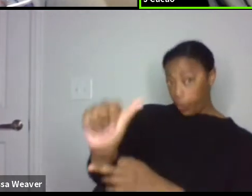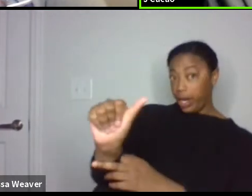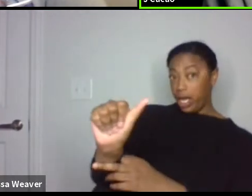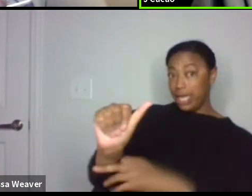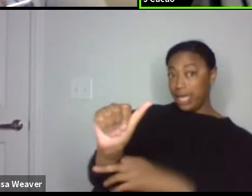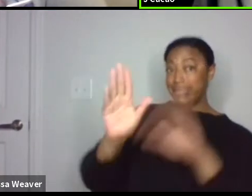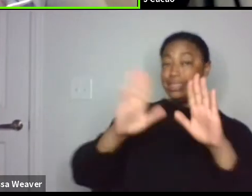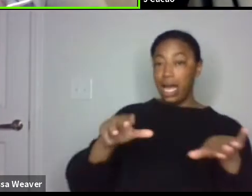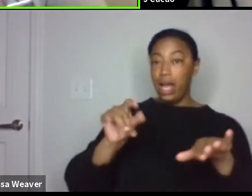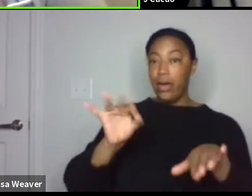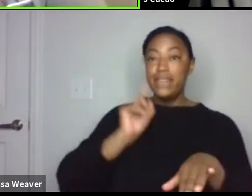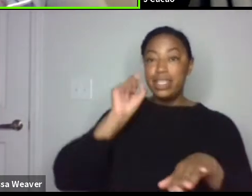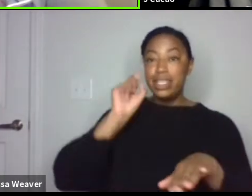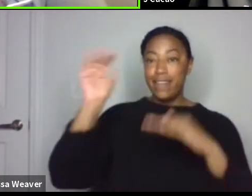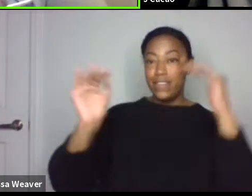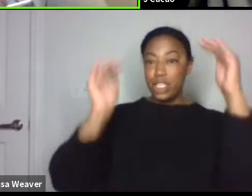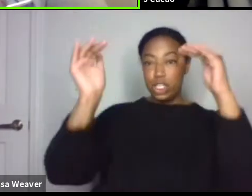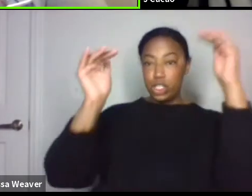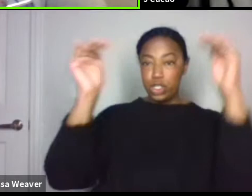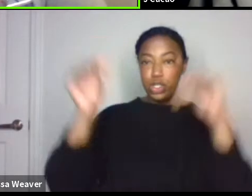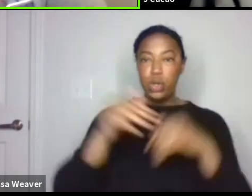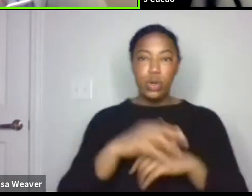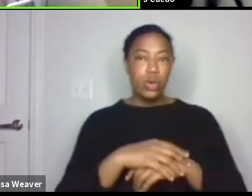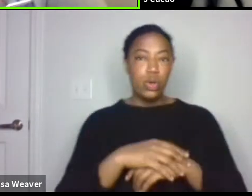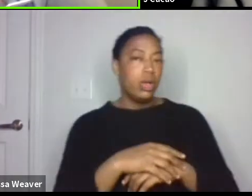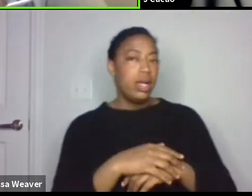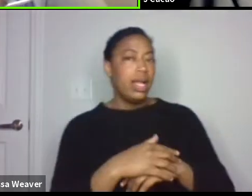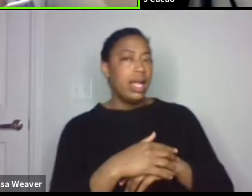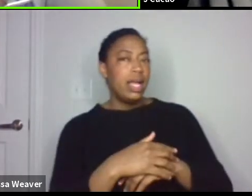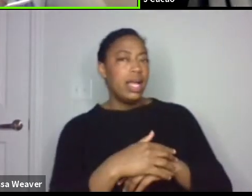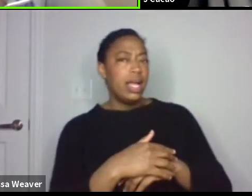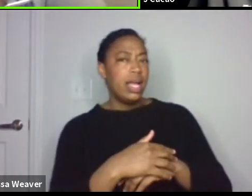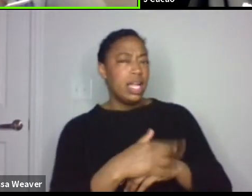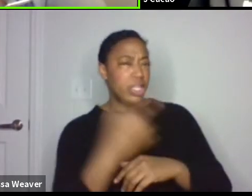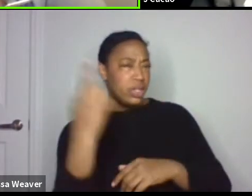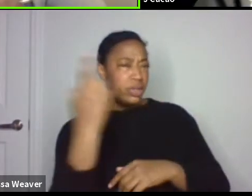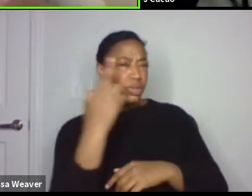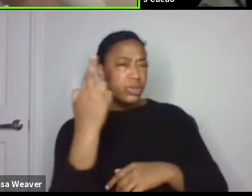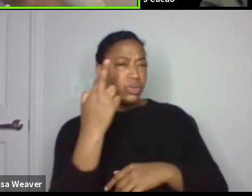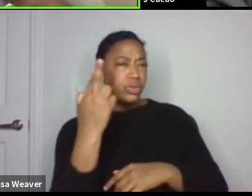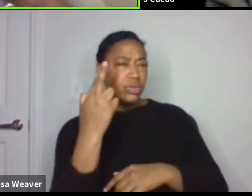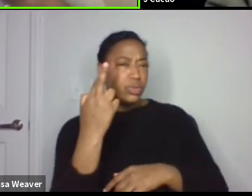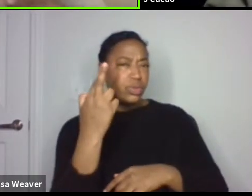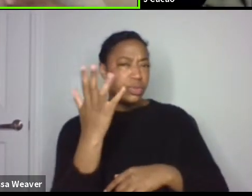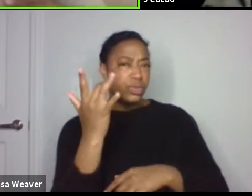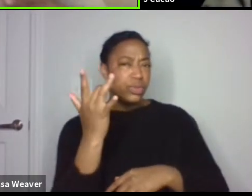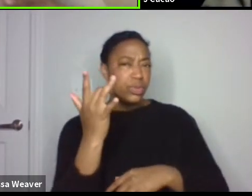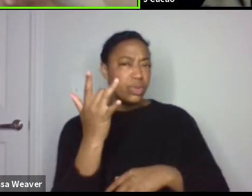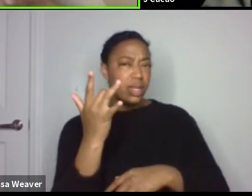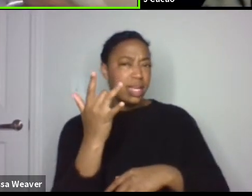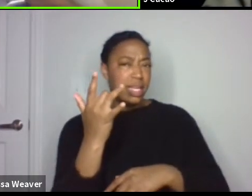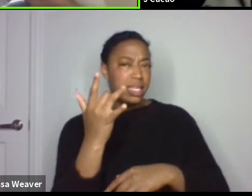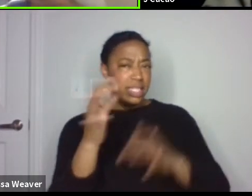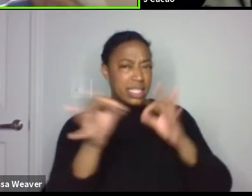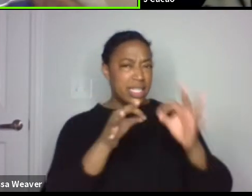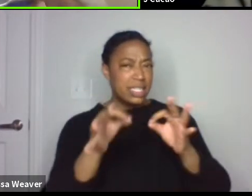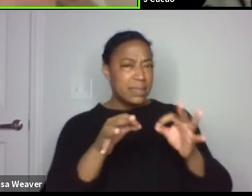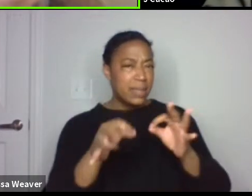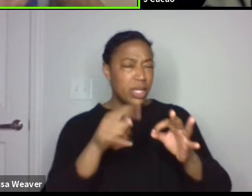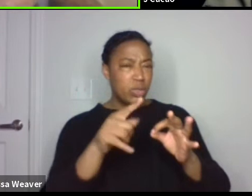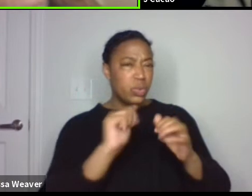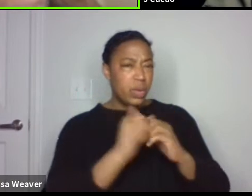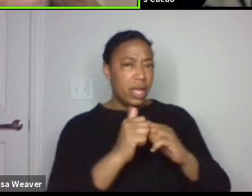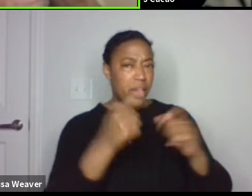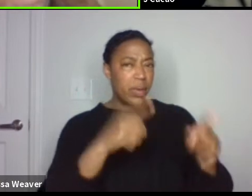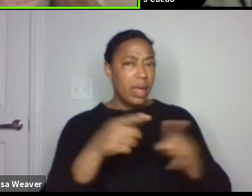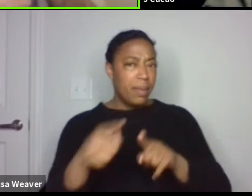adult. Y'all gonna say, was it like a reason why? Did they ever explain to you how it happened where